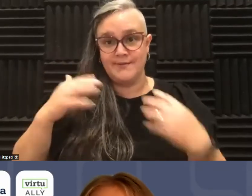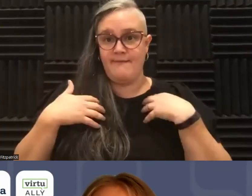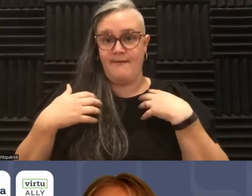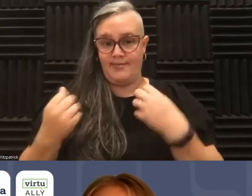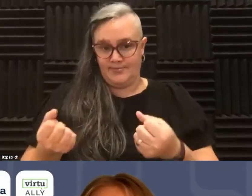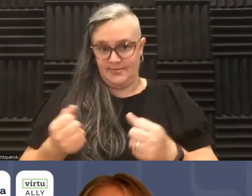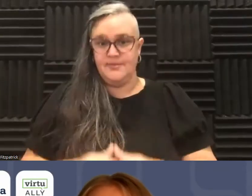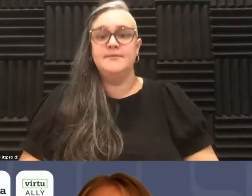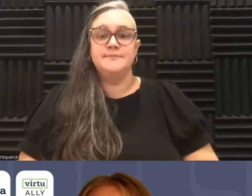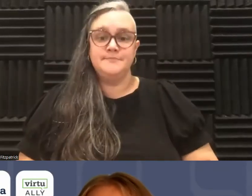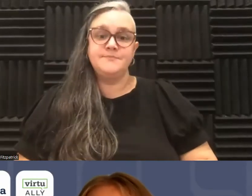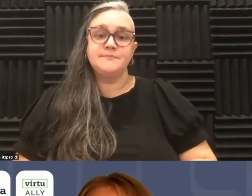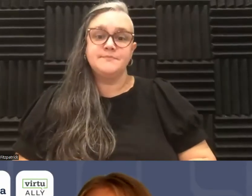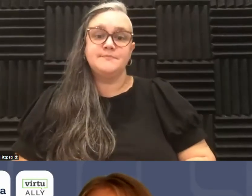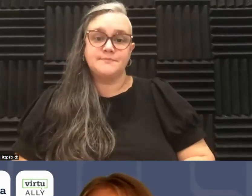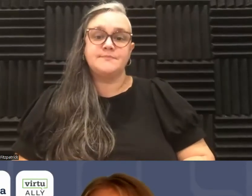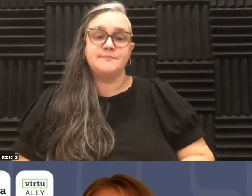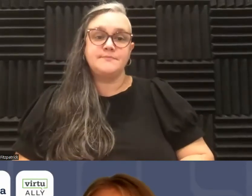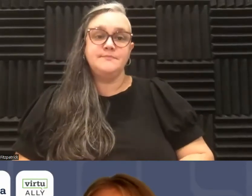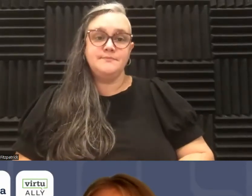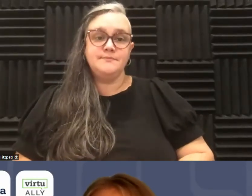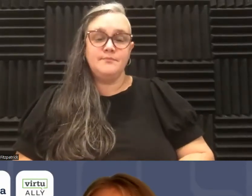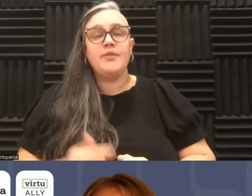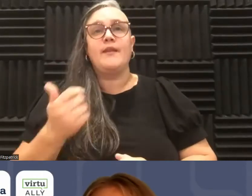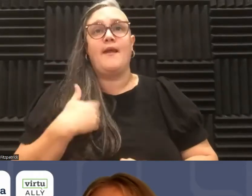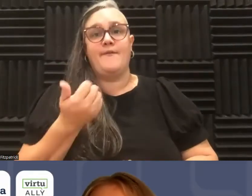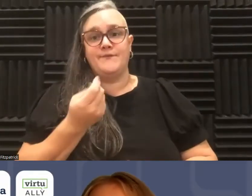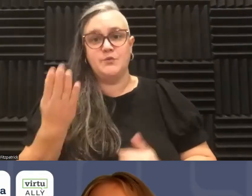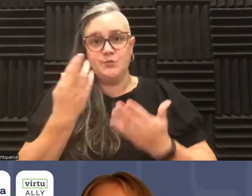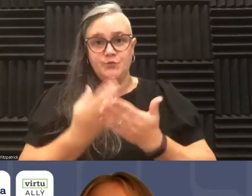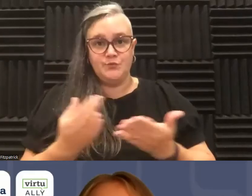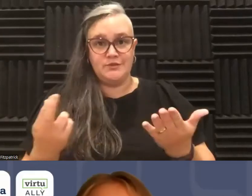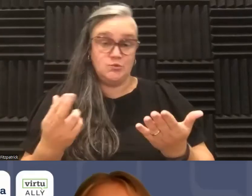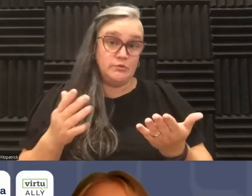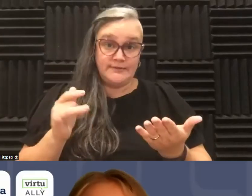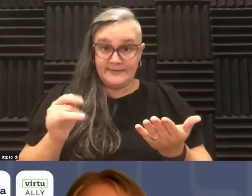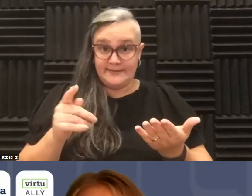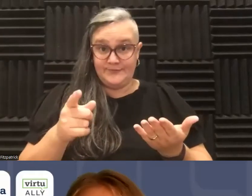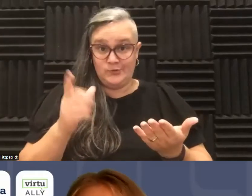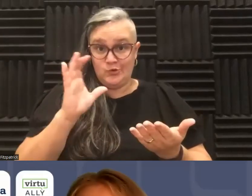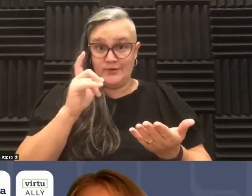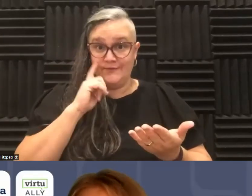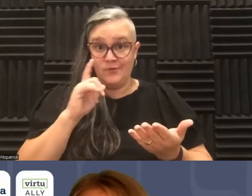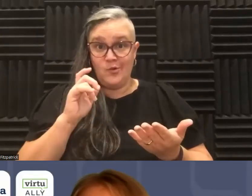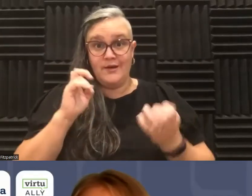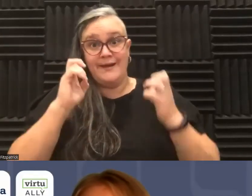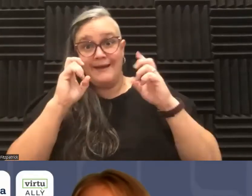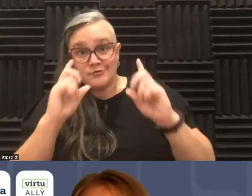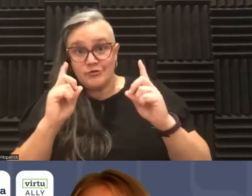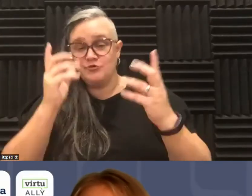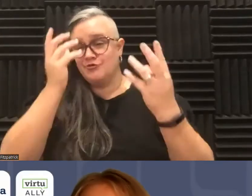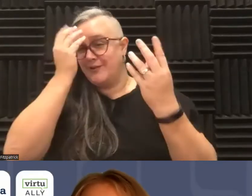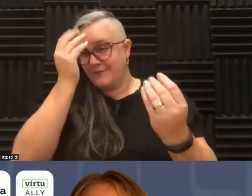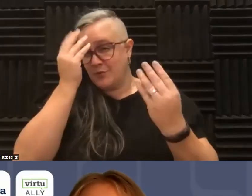And there's a couple of resources. I mean, if you're looking for like educational or kind of